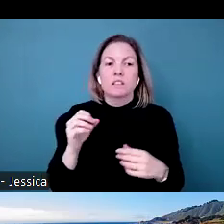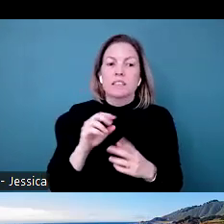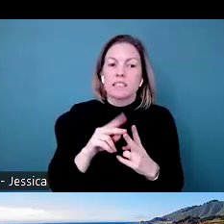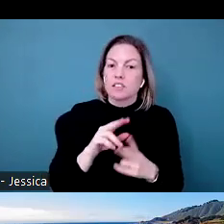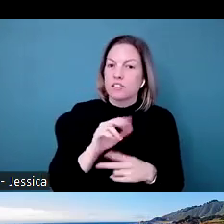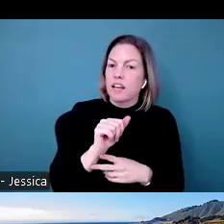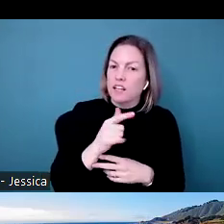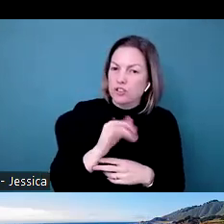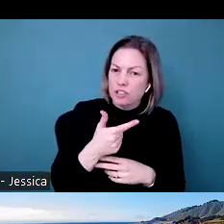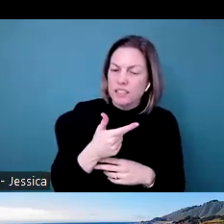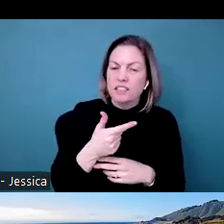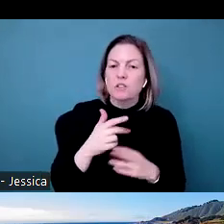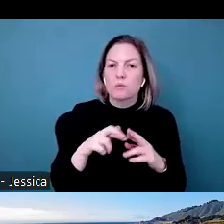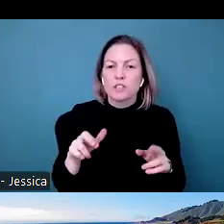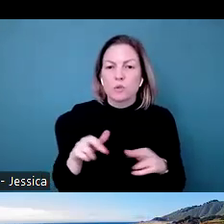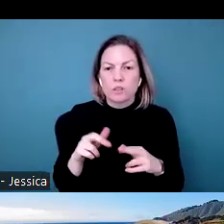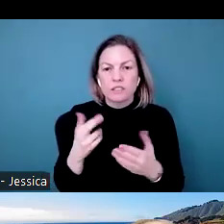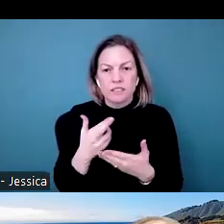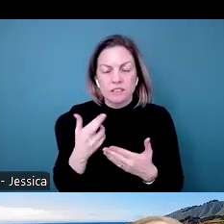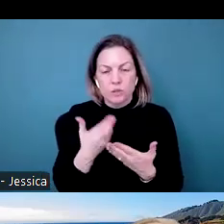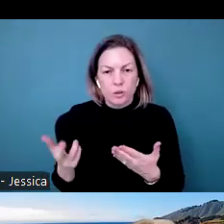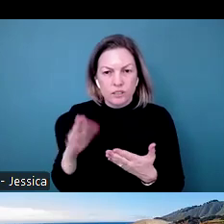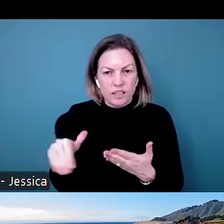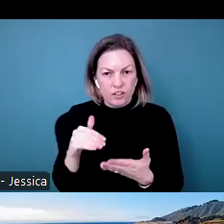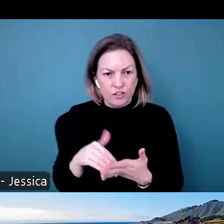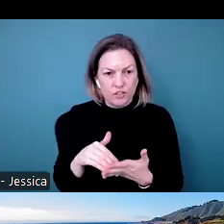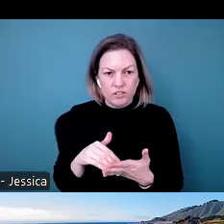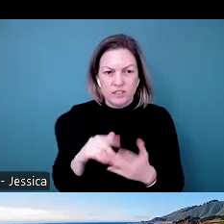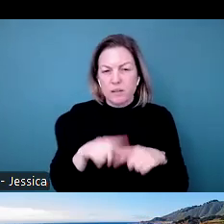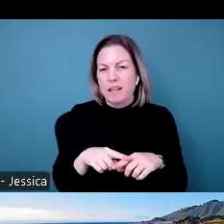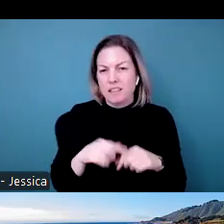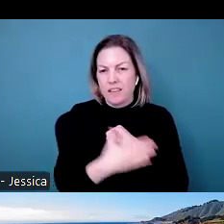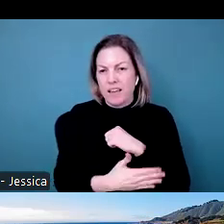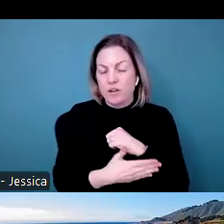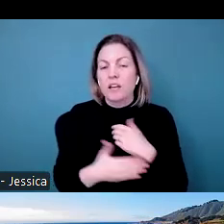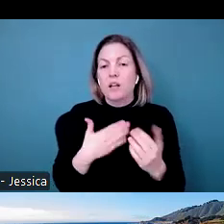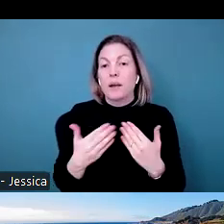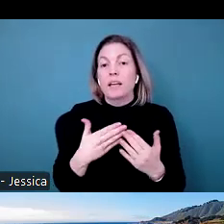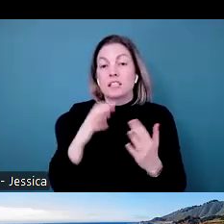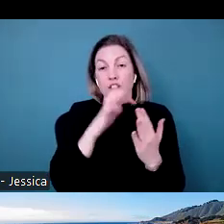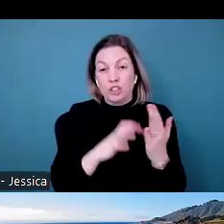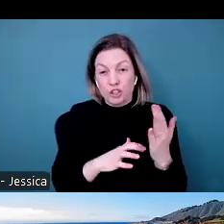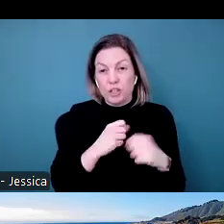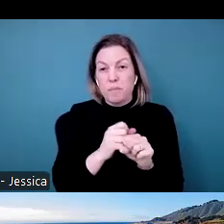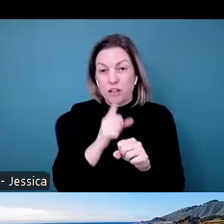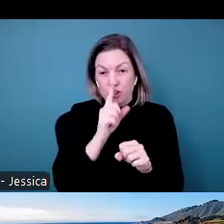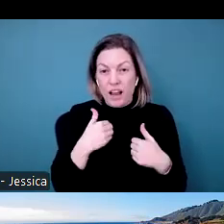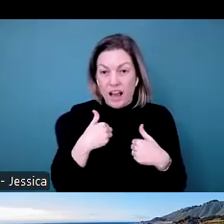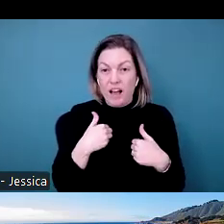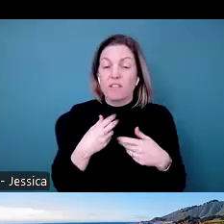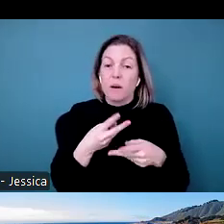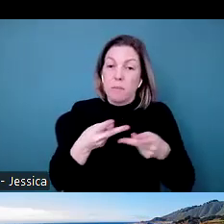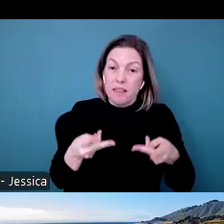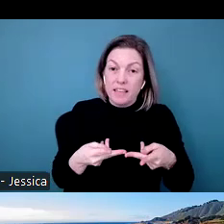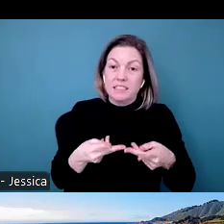center. What it exactly looks like would differ, you know, county to county, to ensure that there is a shelter that's been